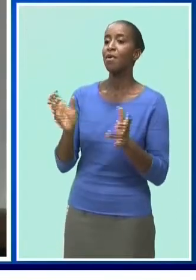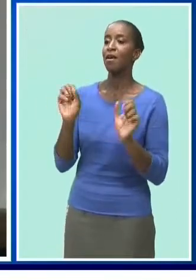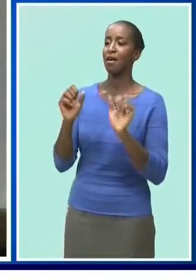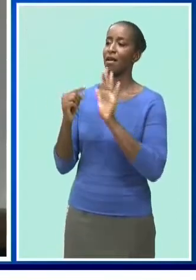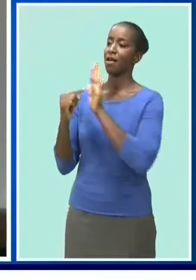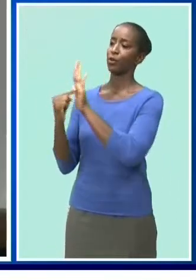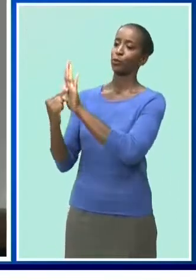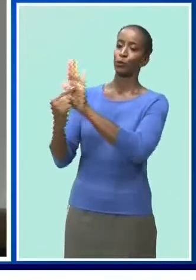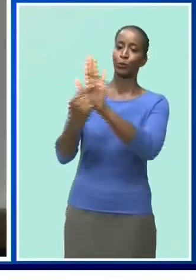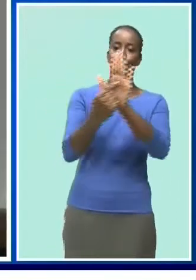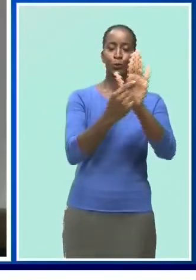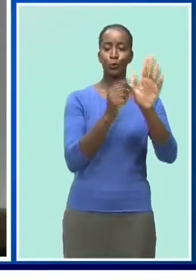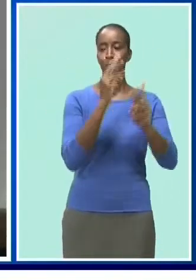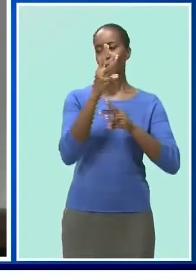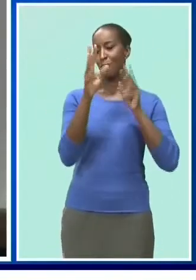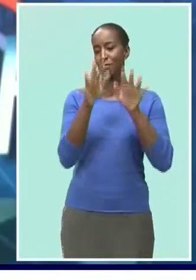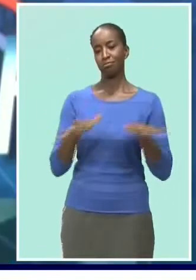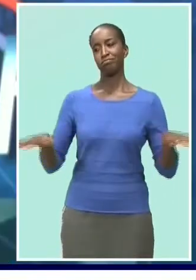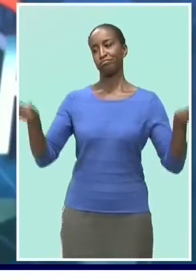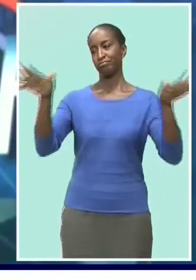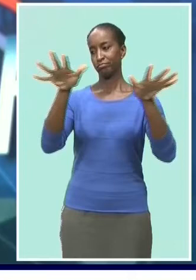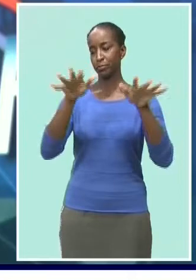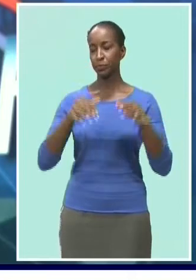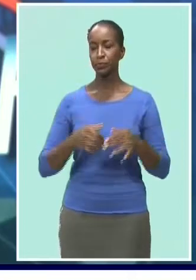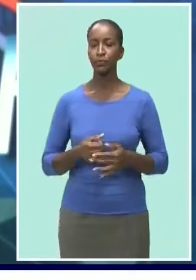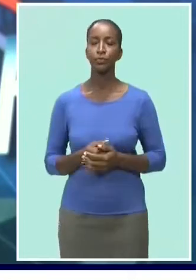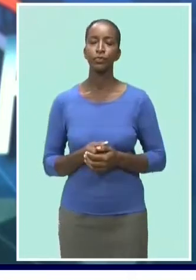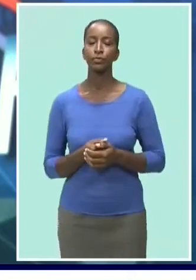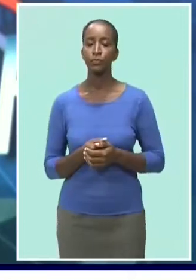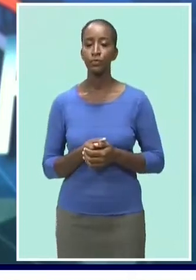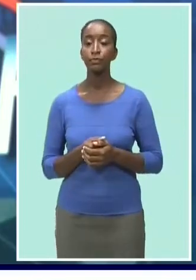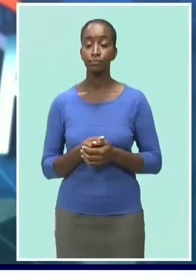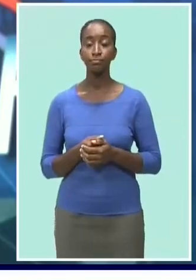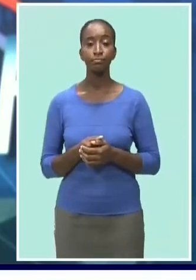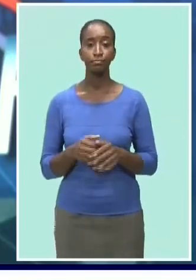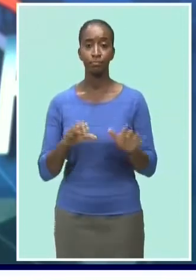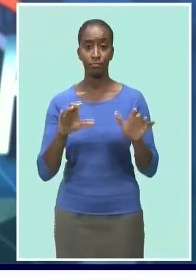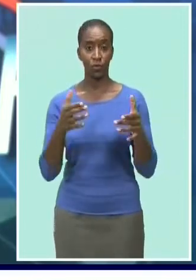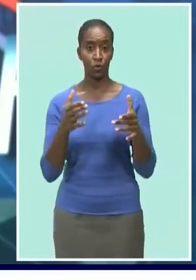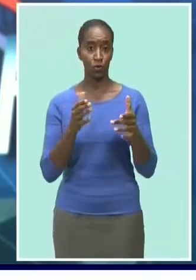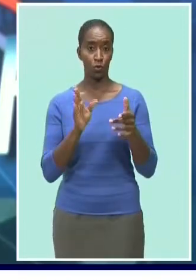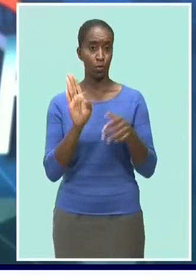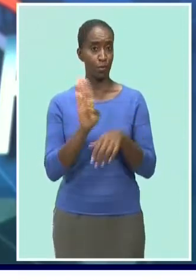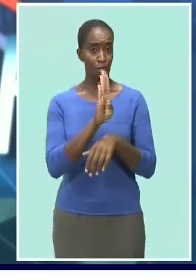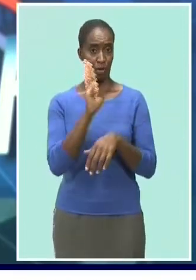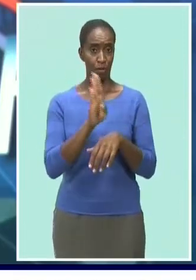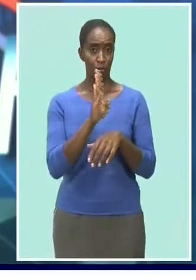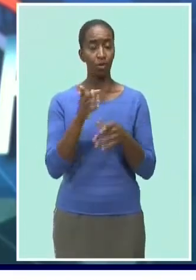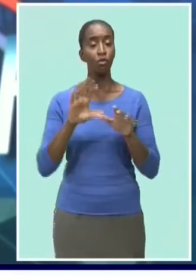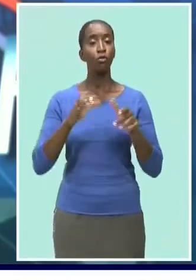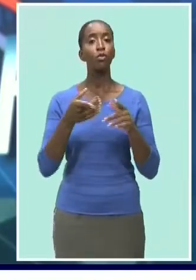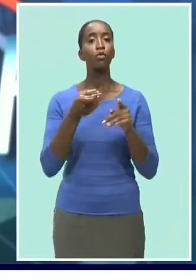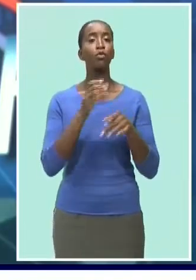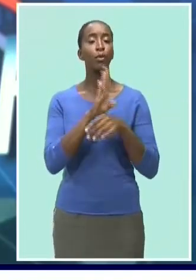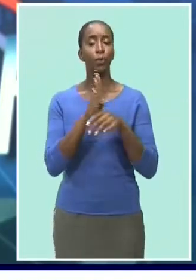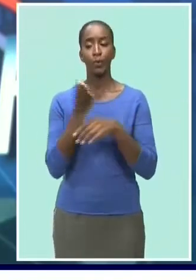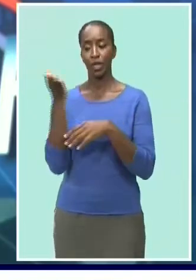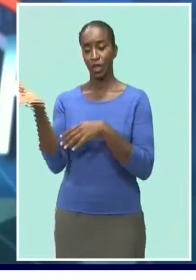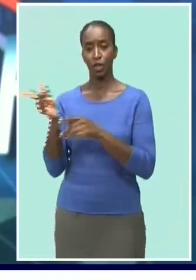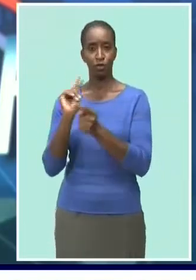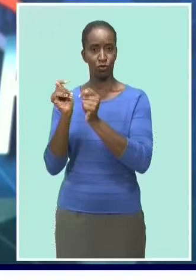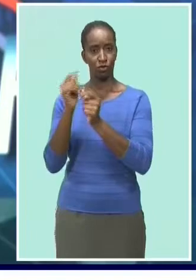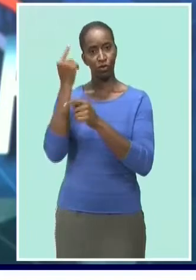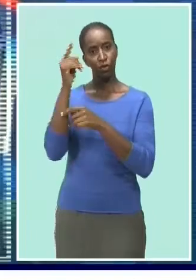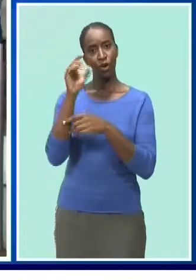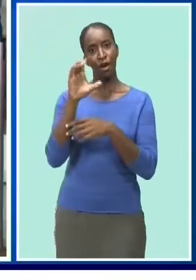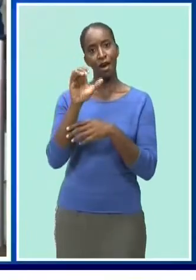it to the rest of the world. And Team Barbados is on the ground over there in Trinidad and Tobago for Carry Festa 14. They